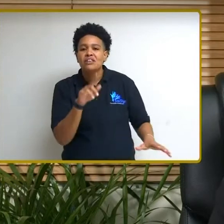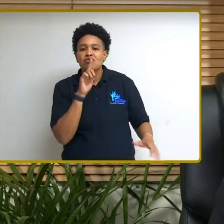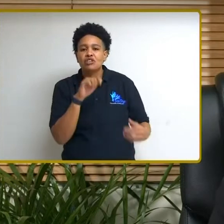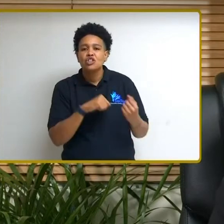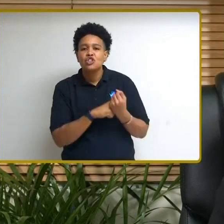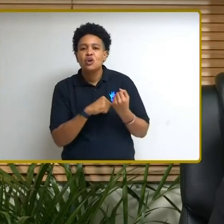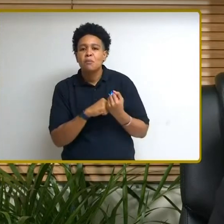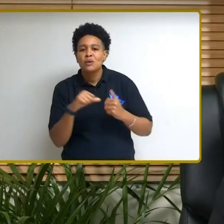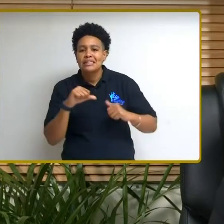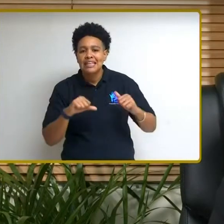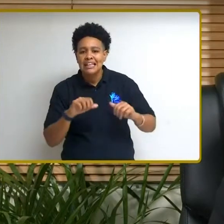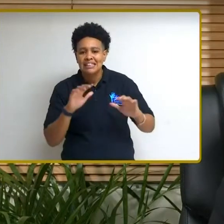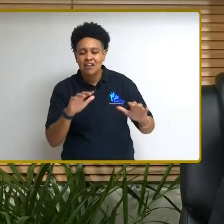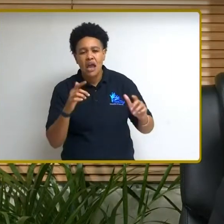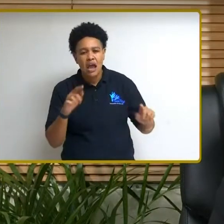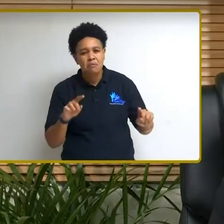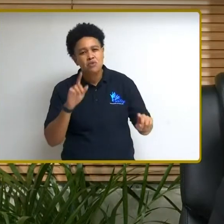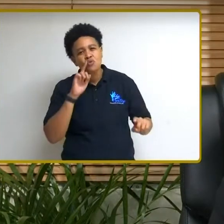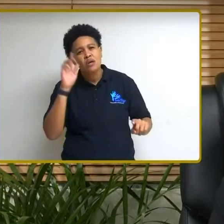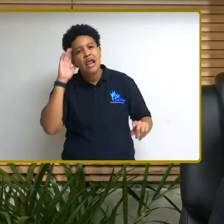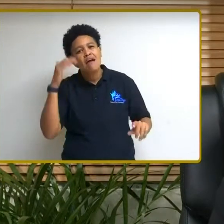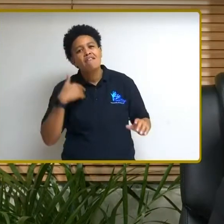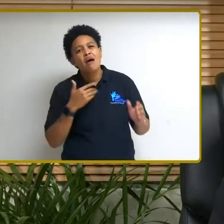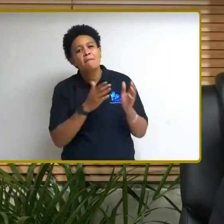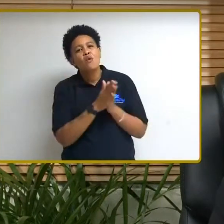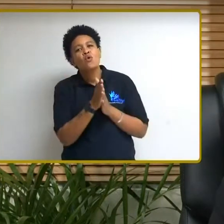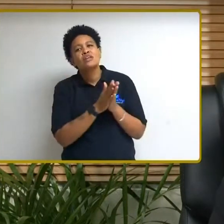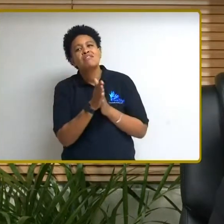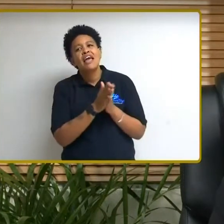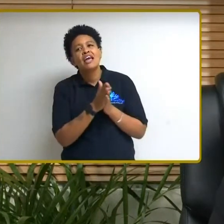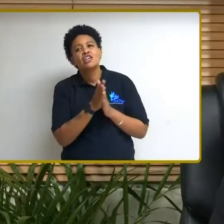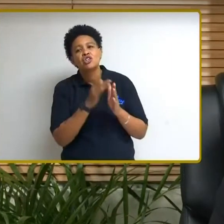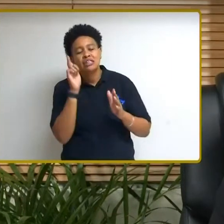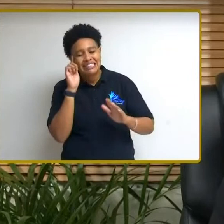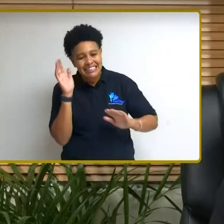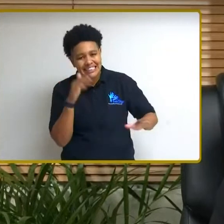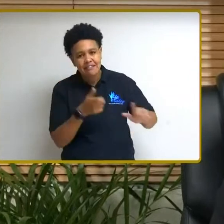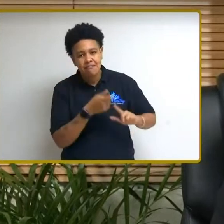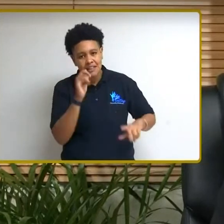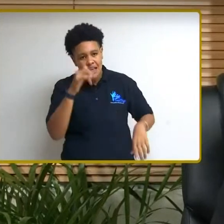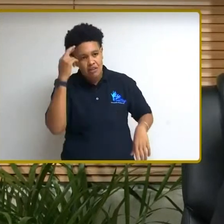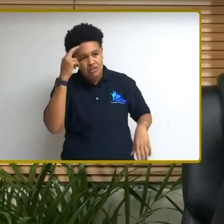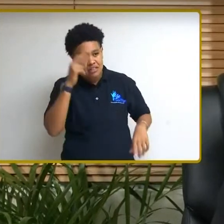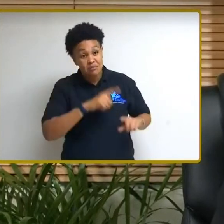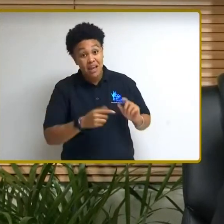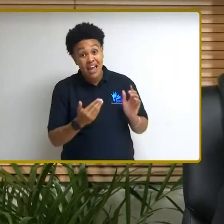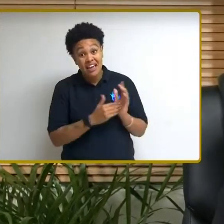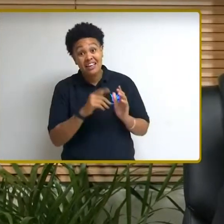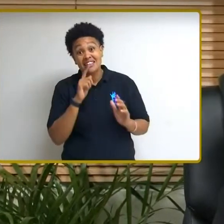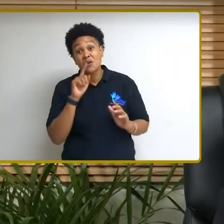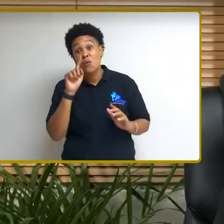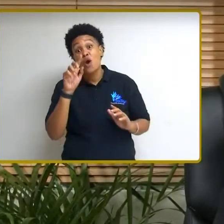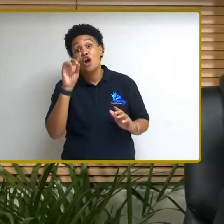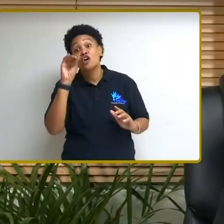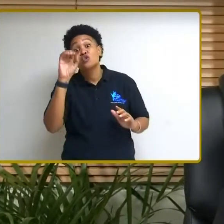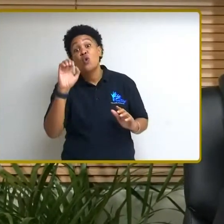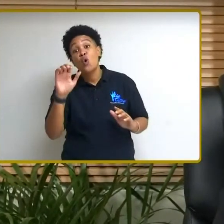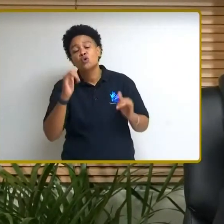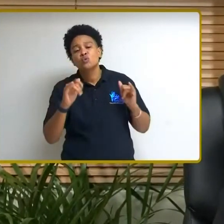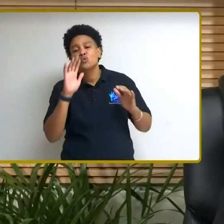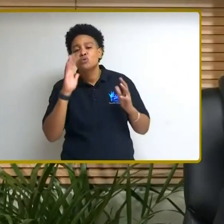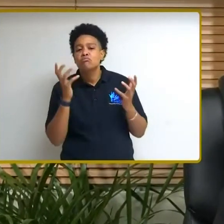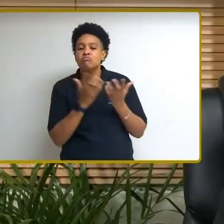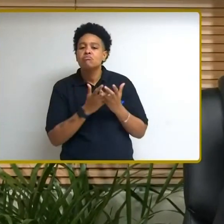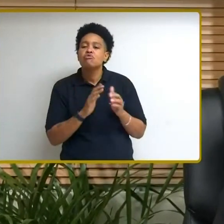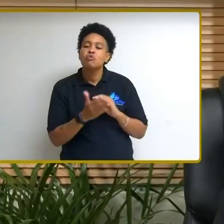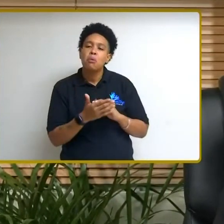supported scientifically. And so there would be a motivation to move away for that reason. But again, the single dose would suit